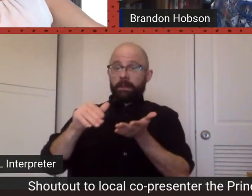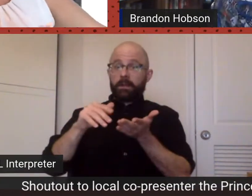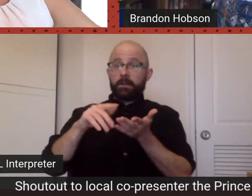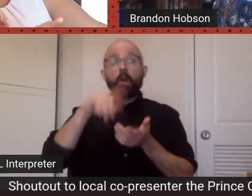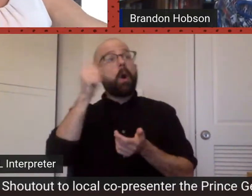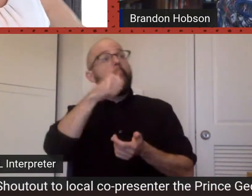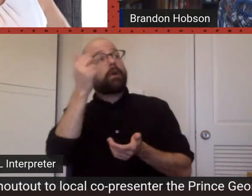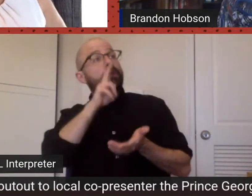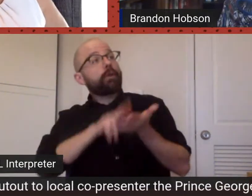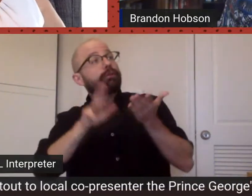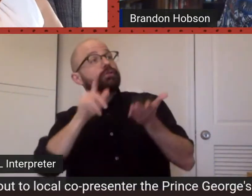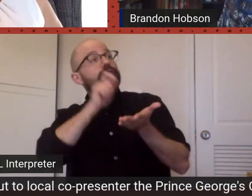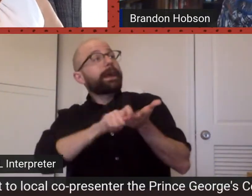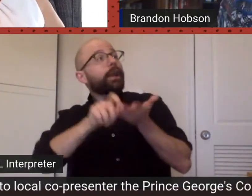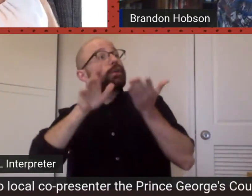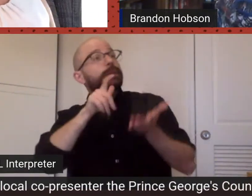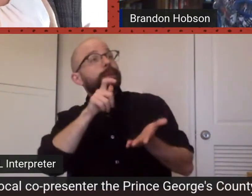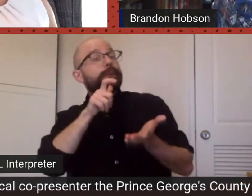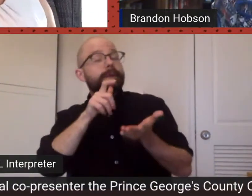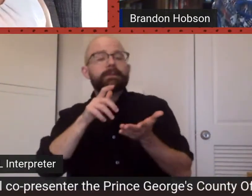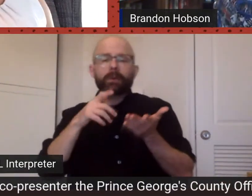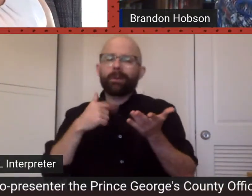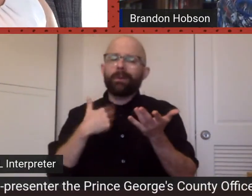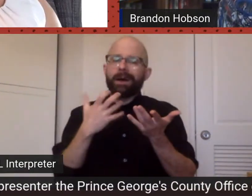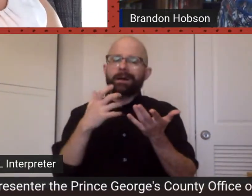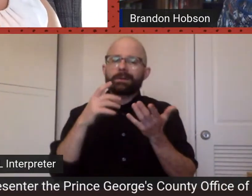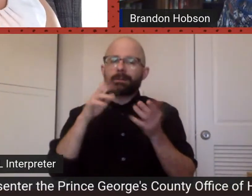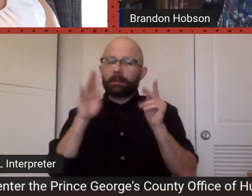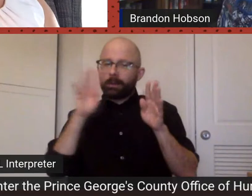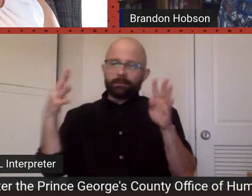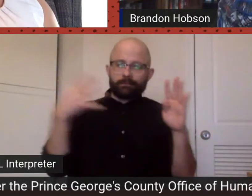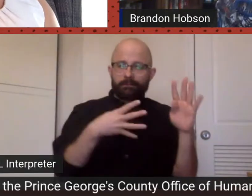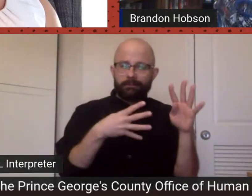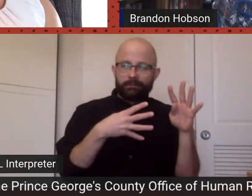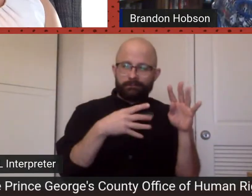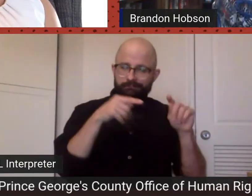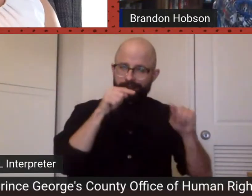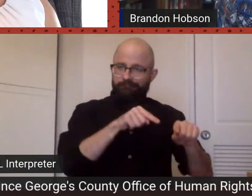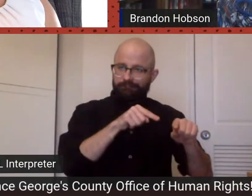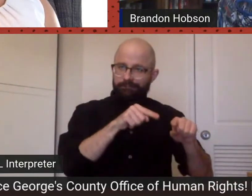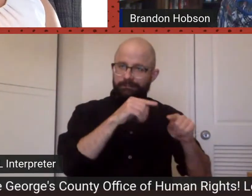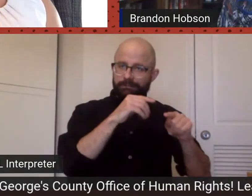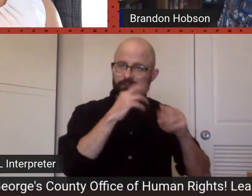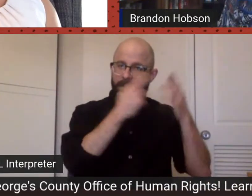wanted to draw everyone's attention to those recommendations that have already been thrown out.